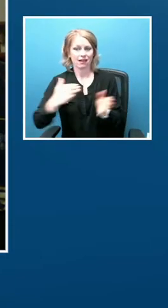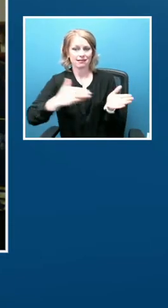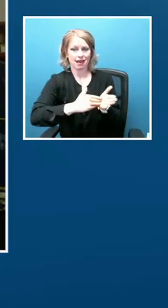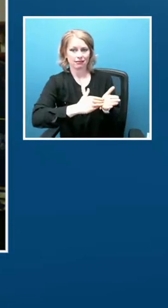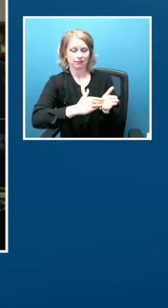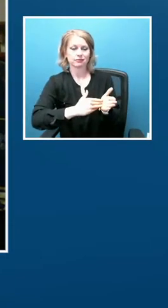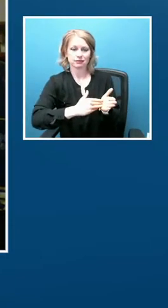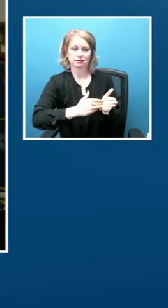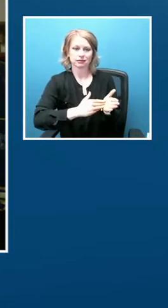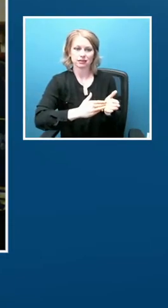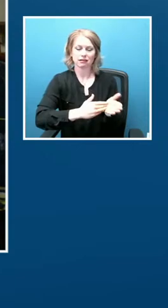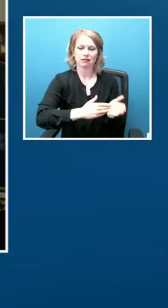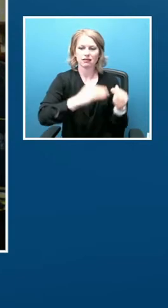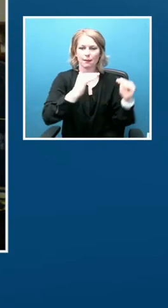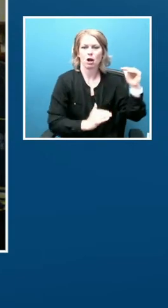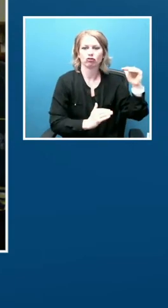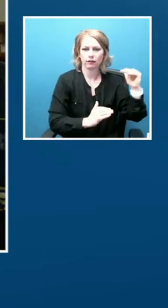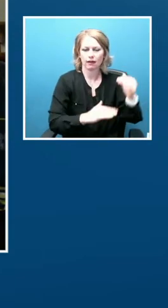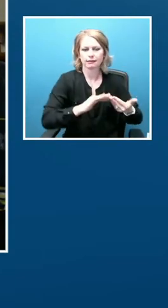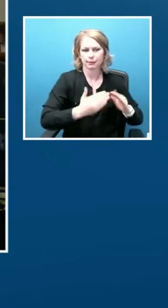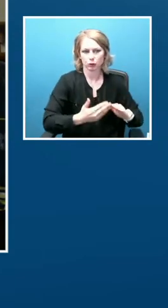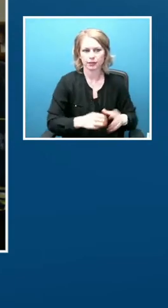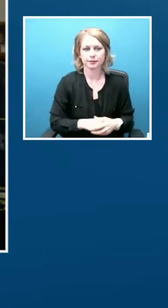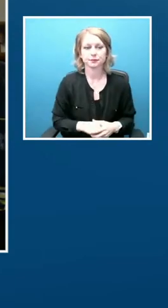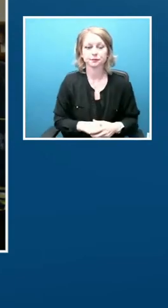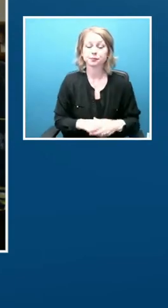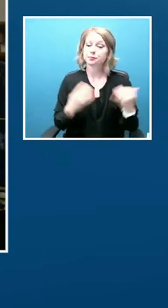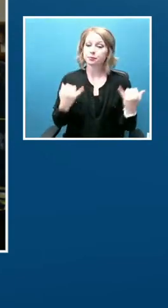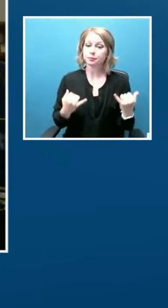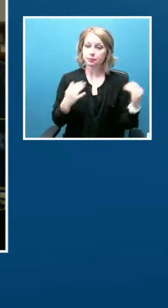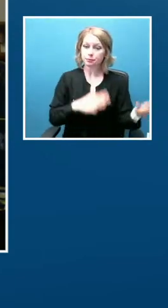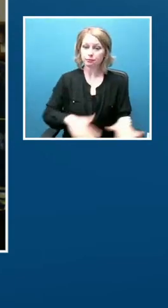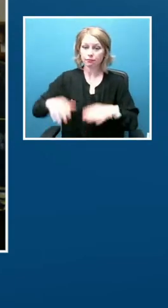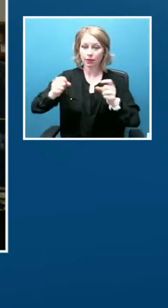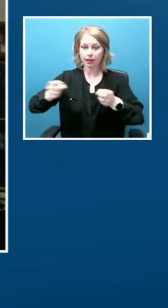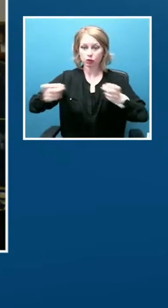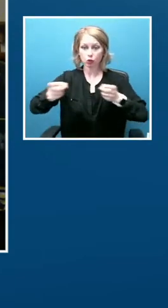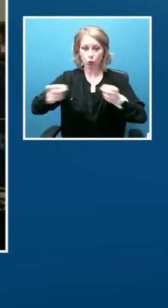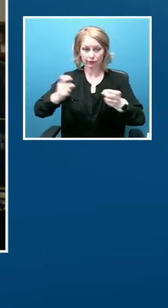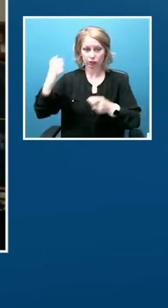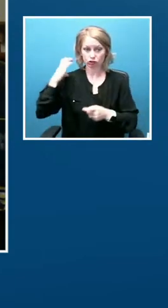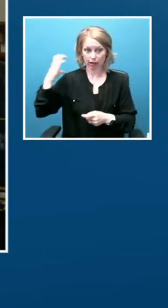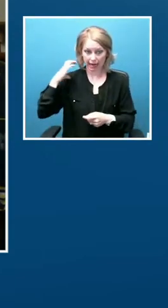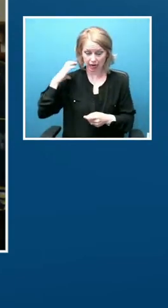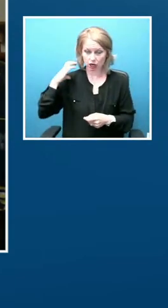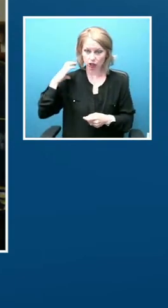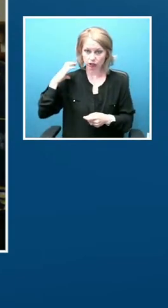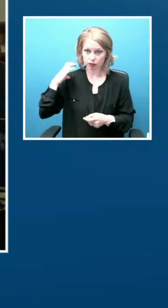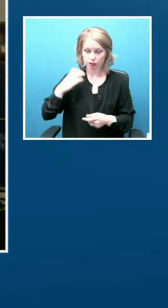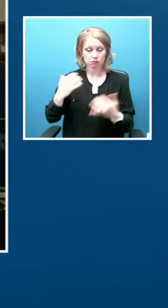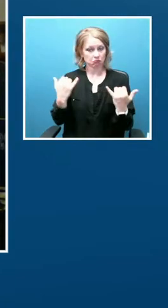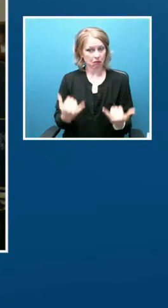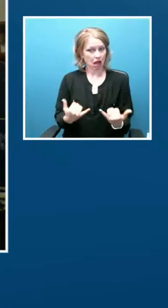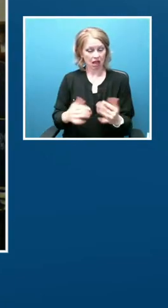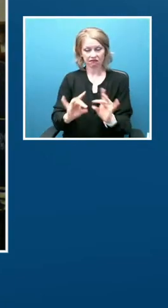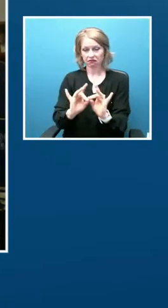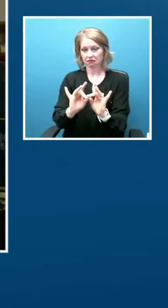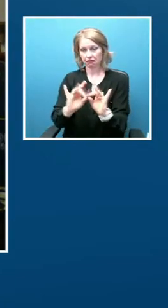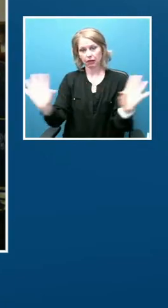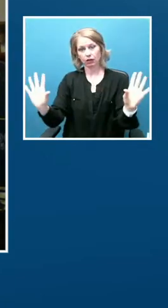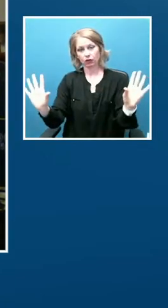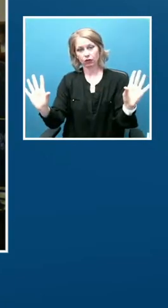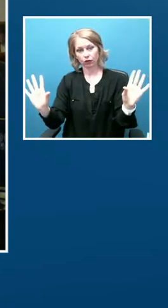marginalized communities. Since I took over as chair of the West Virginia Democratic Party, I have made it very clear that I want this